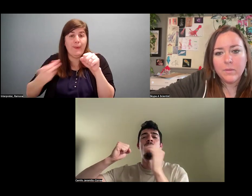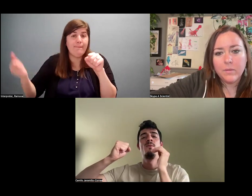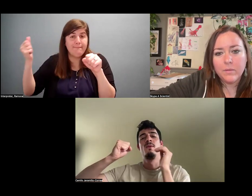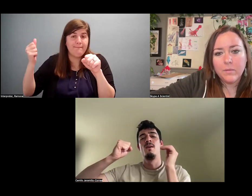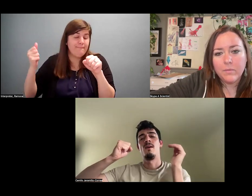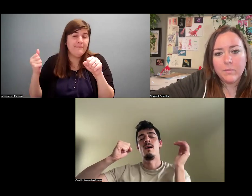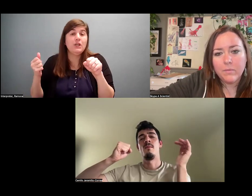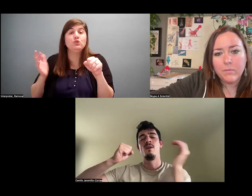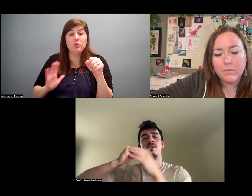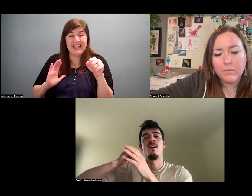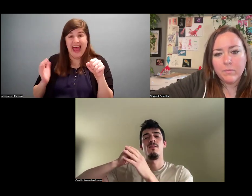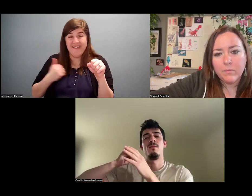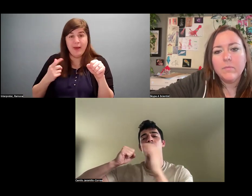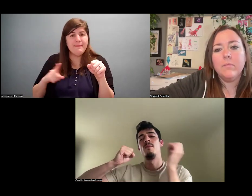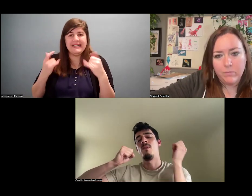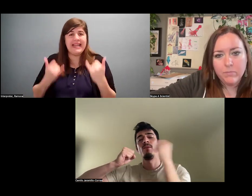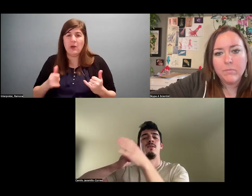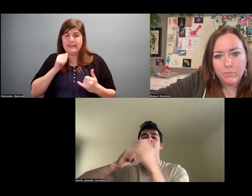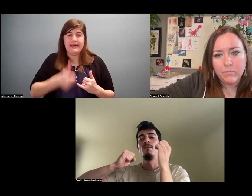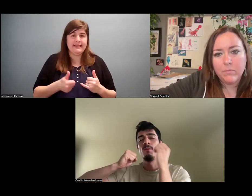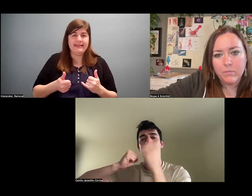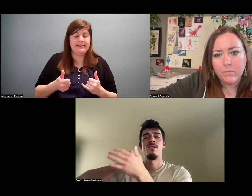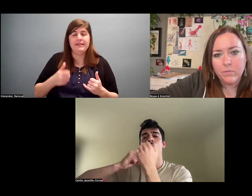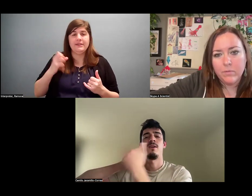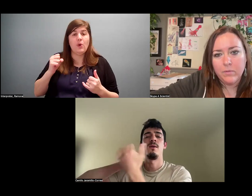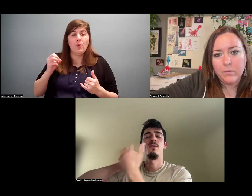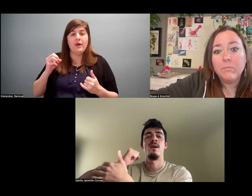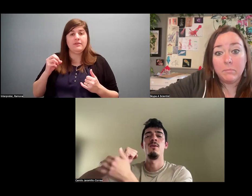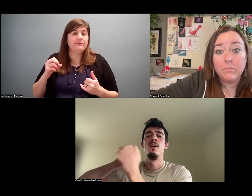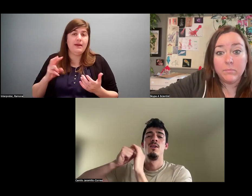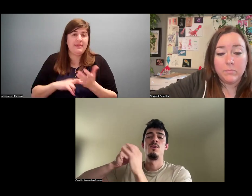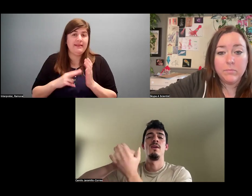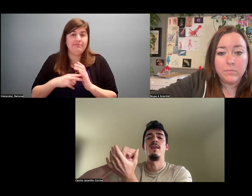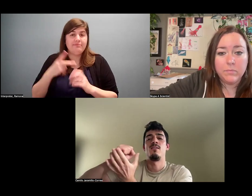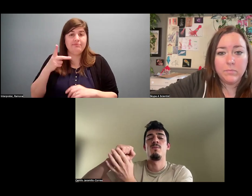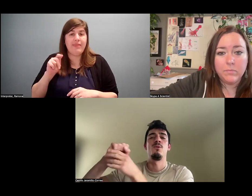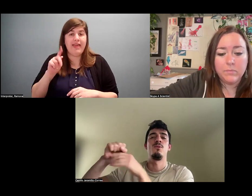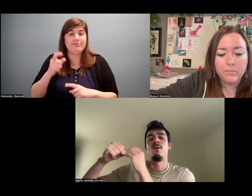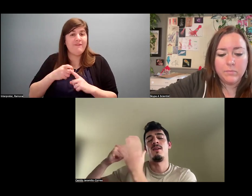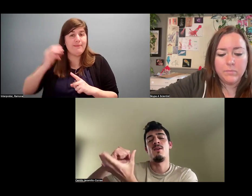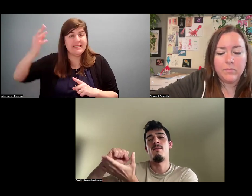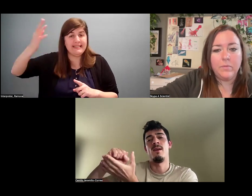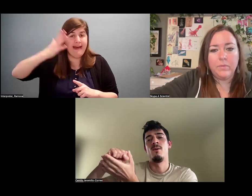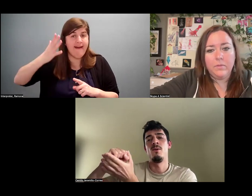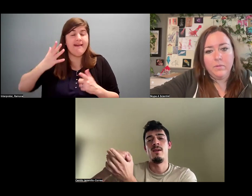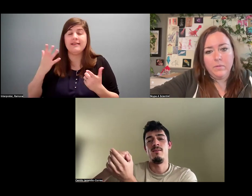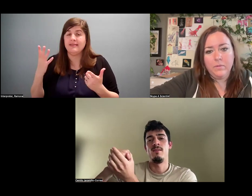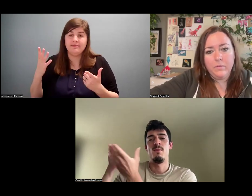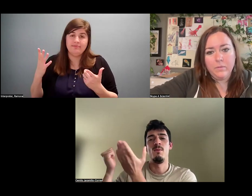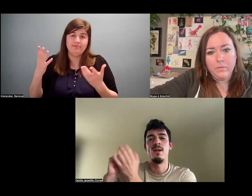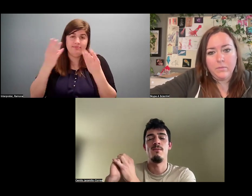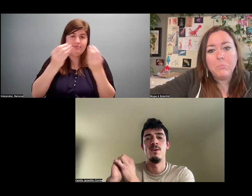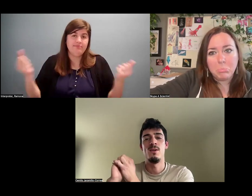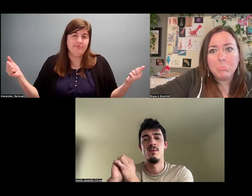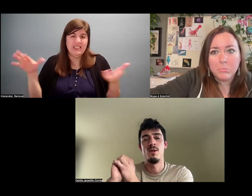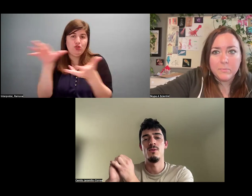but now, because it doesn't, the plasma from the sun just like wiped it out. So it gets exposed. Now it kind of have like all the nice things that